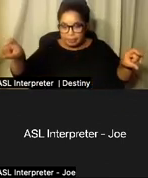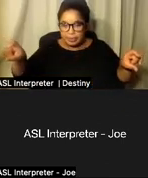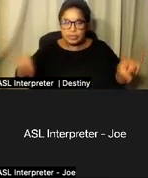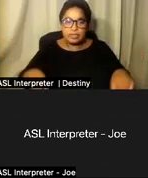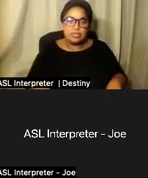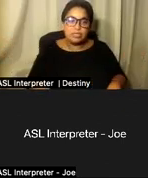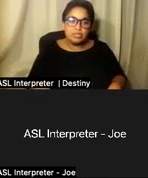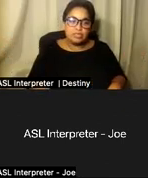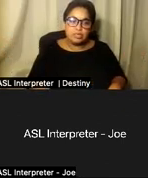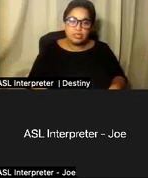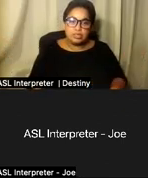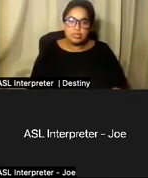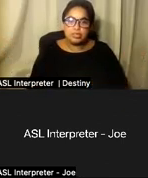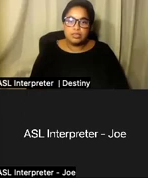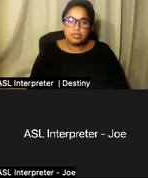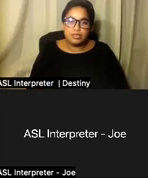guys.